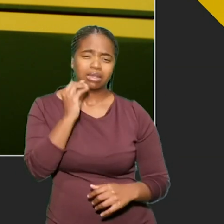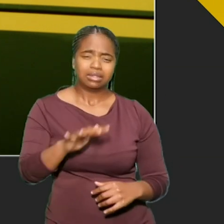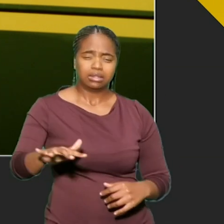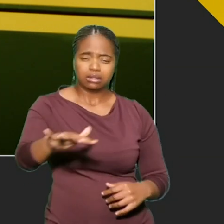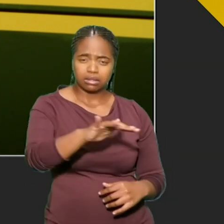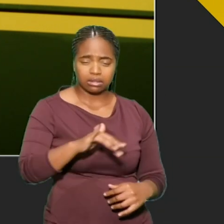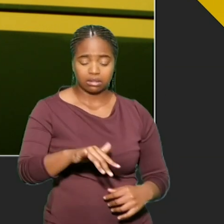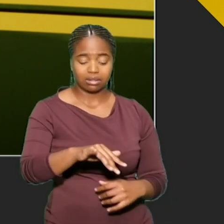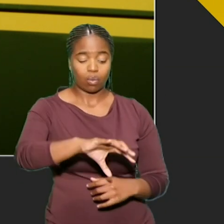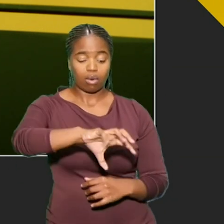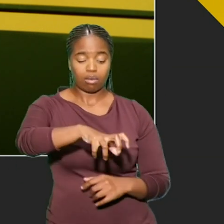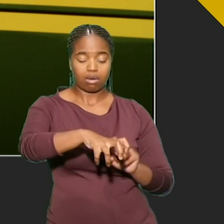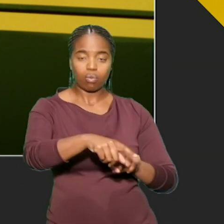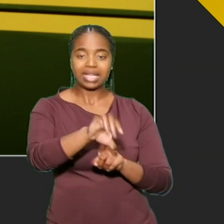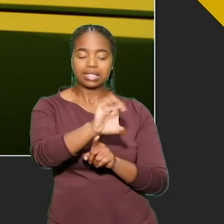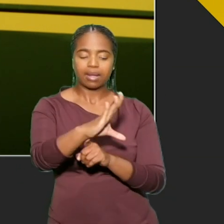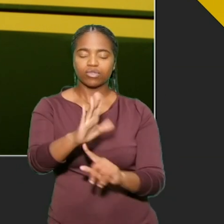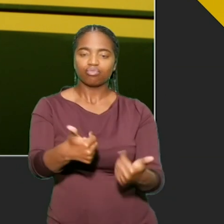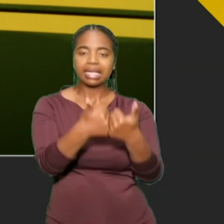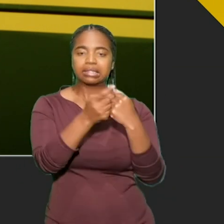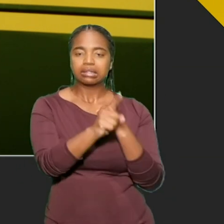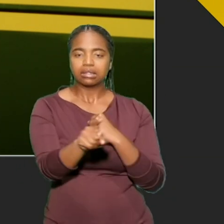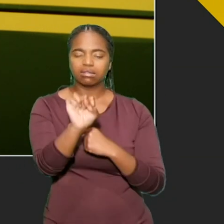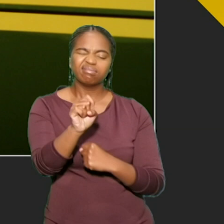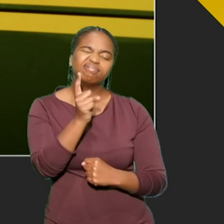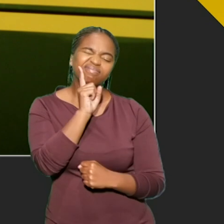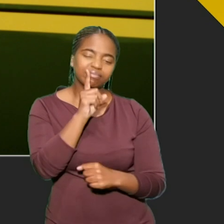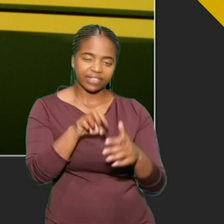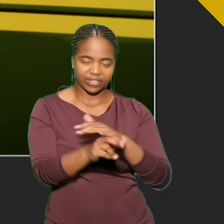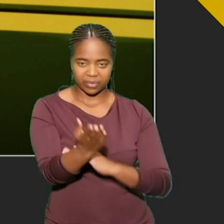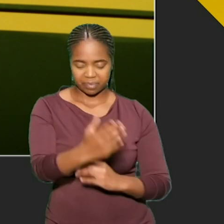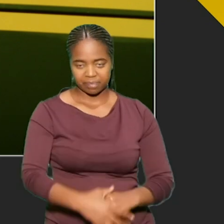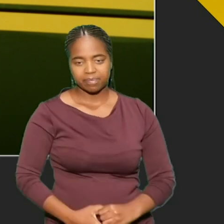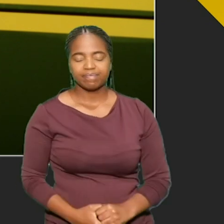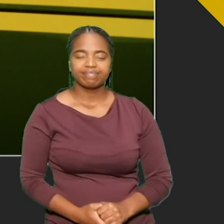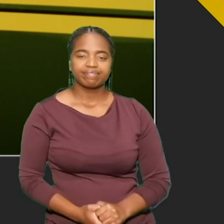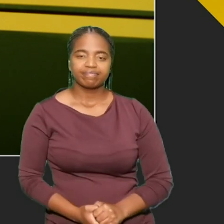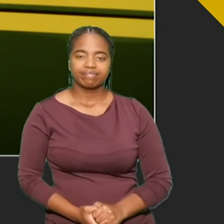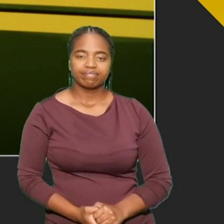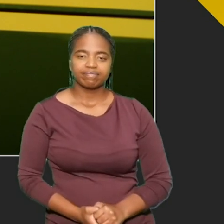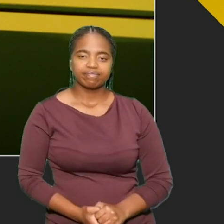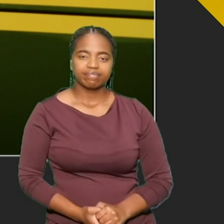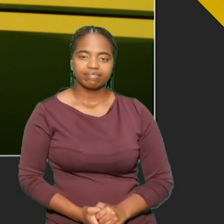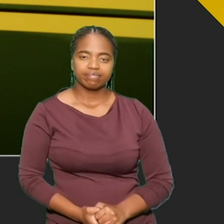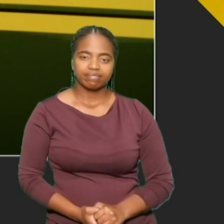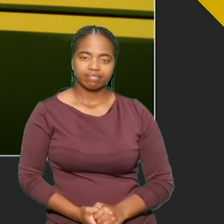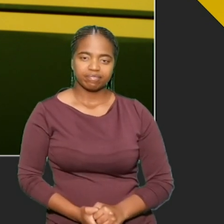in the province of Eastern Cape and the challenges they are going through. Asiqale khona before Kulma, of course, with our guest in a few.